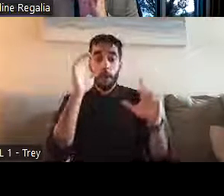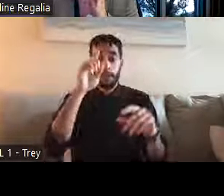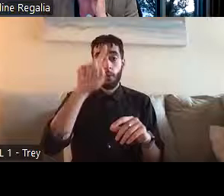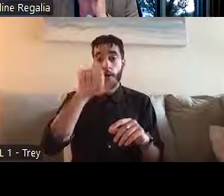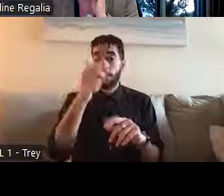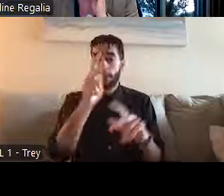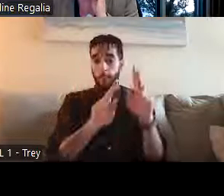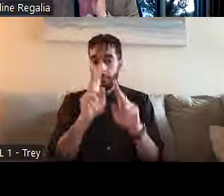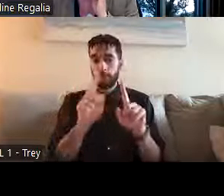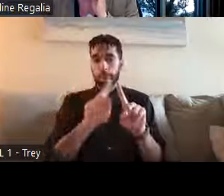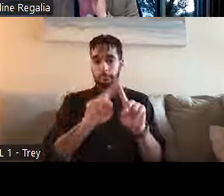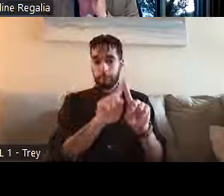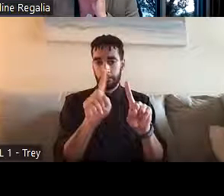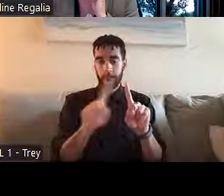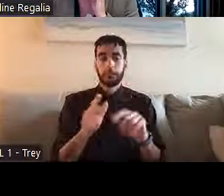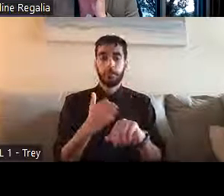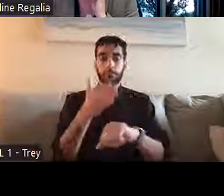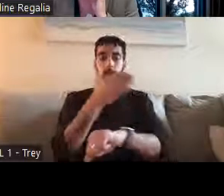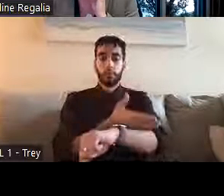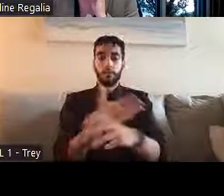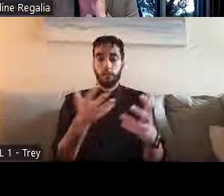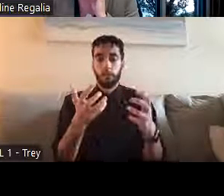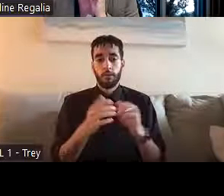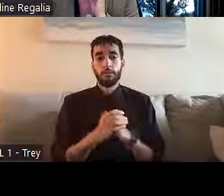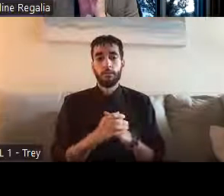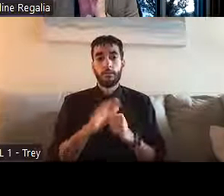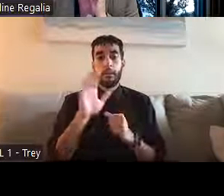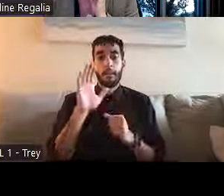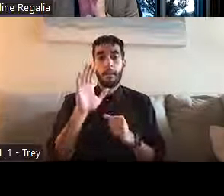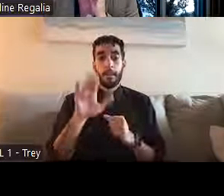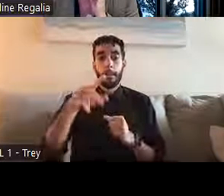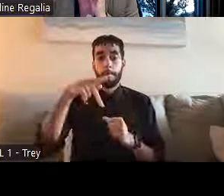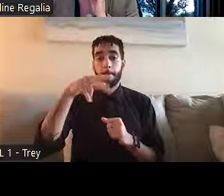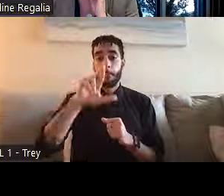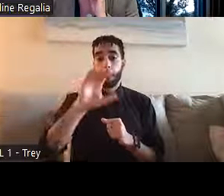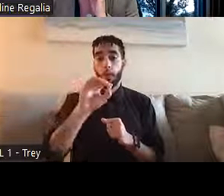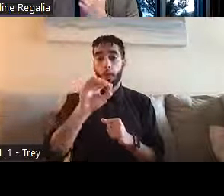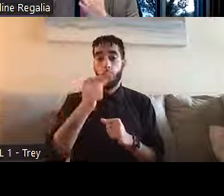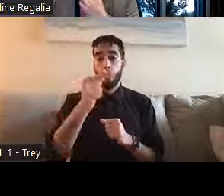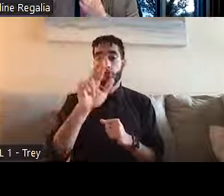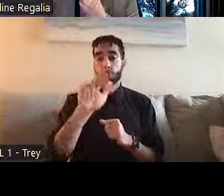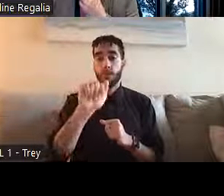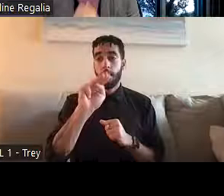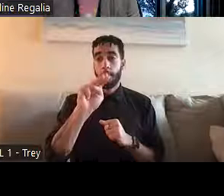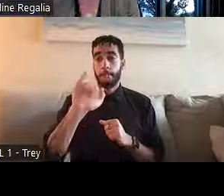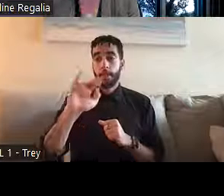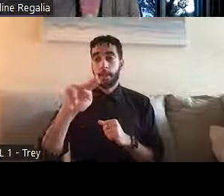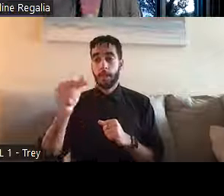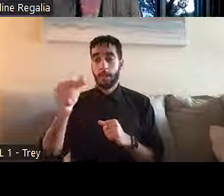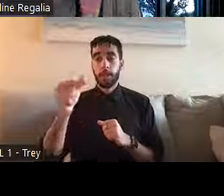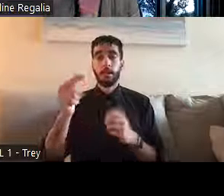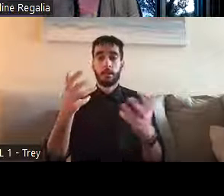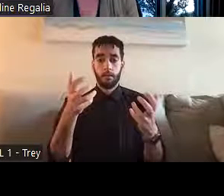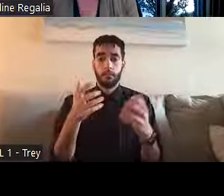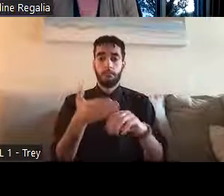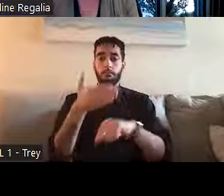and dementia aware, to improve the programming, increase our caregiver support programs. And then part of what we've